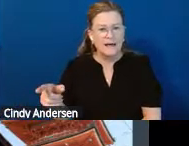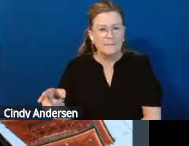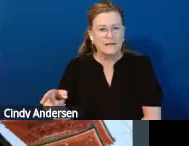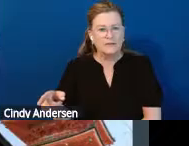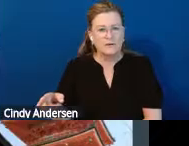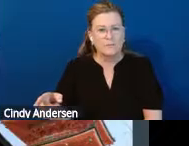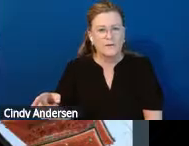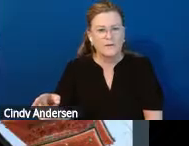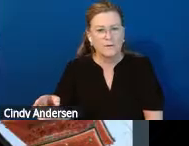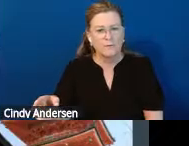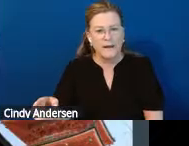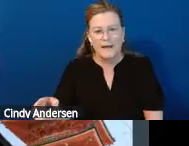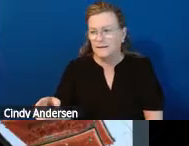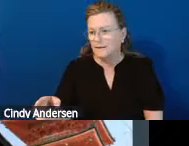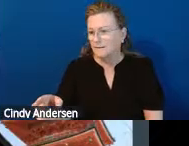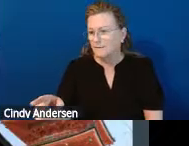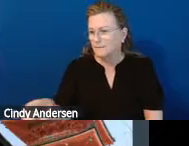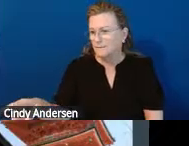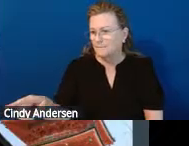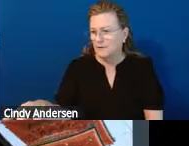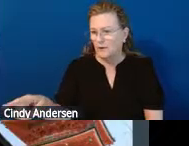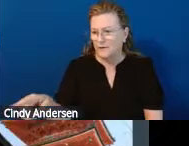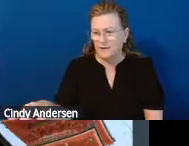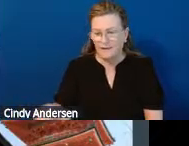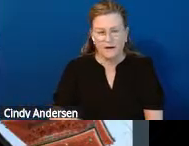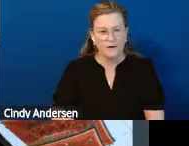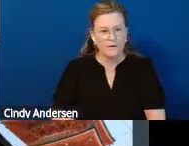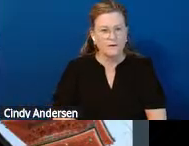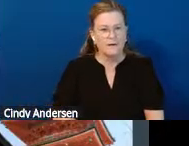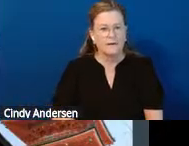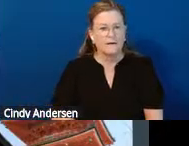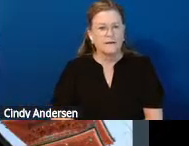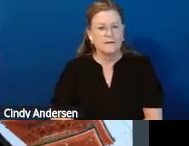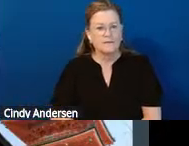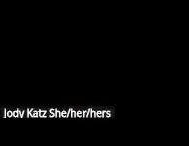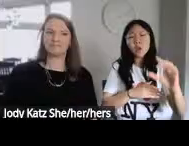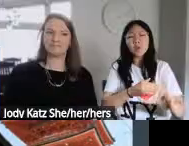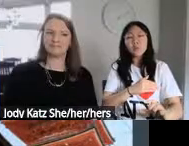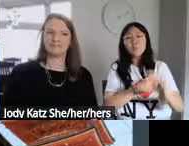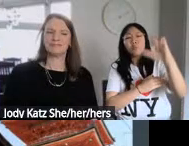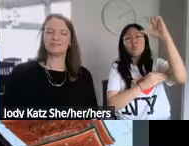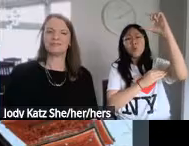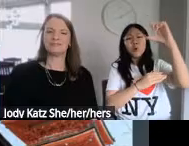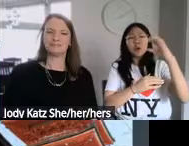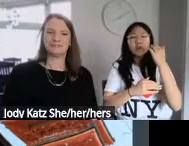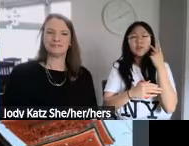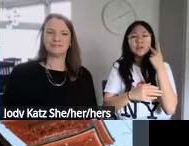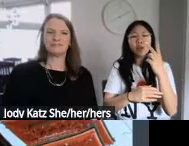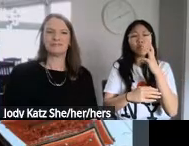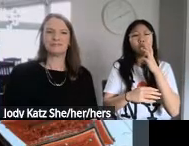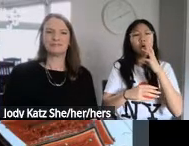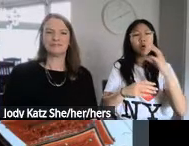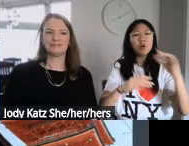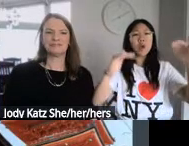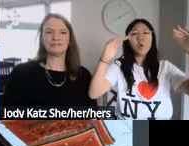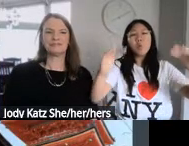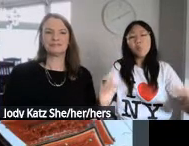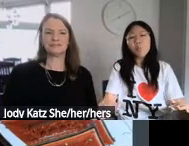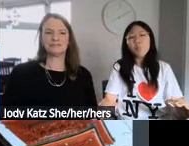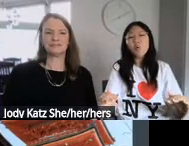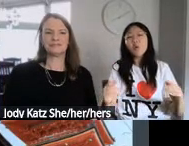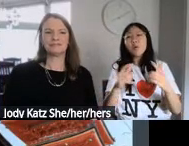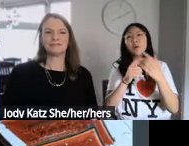do you see that picture with the red pagoda there? So that is like